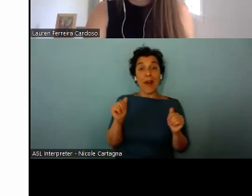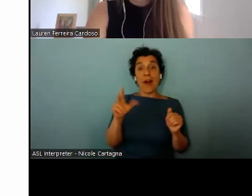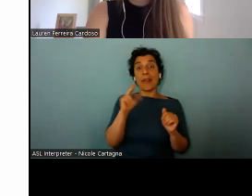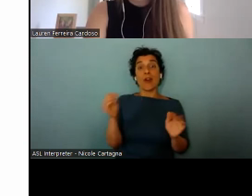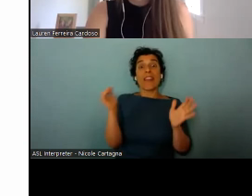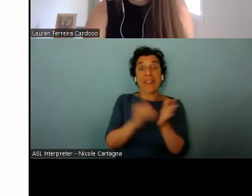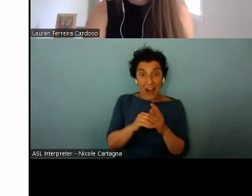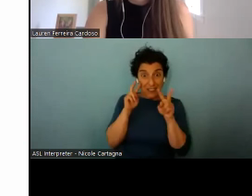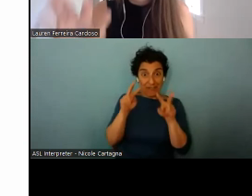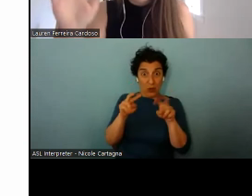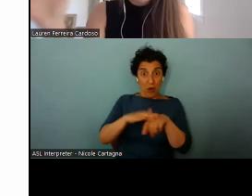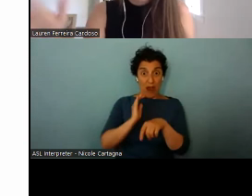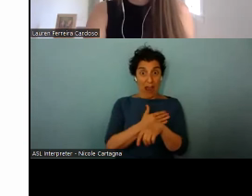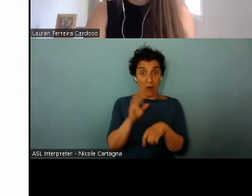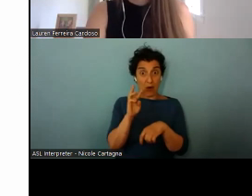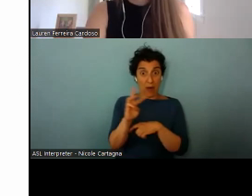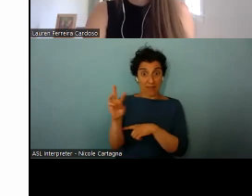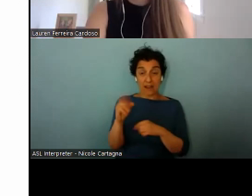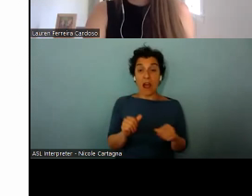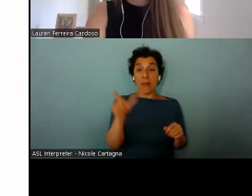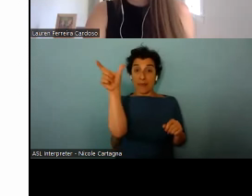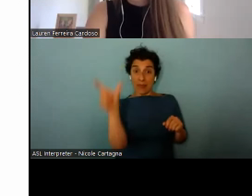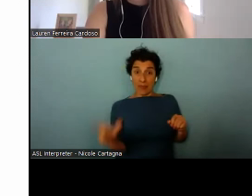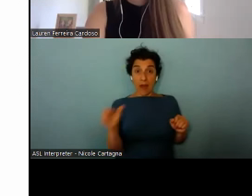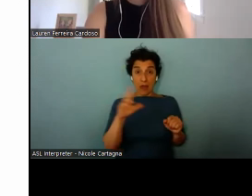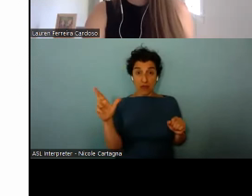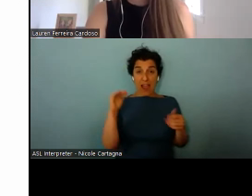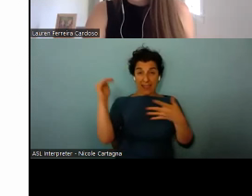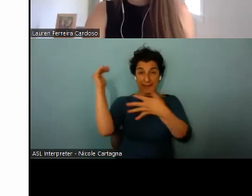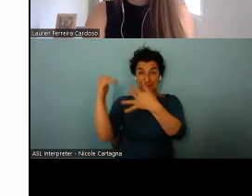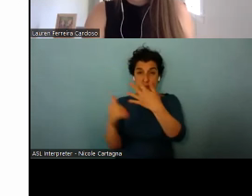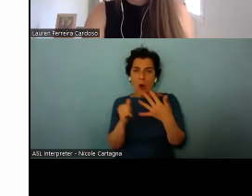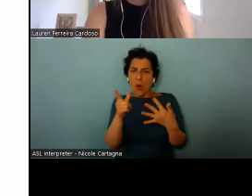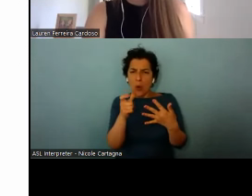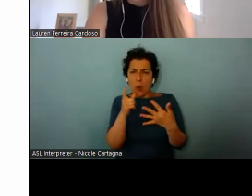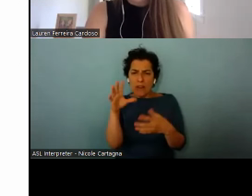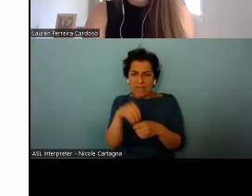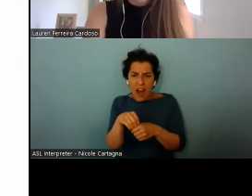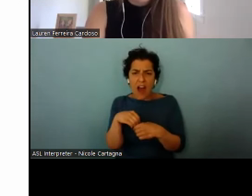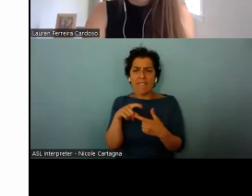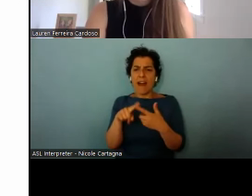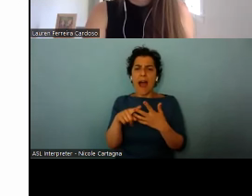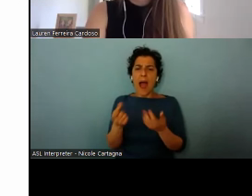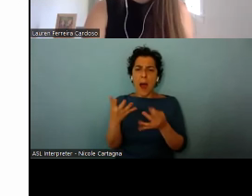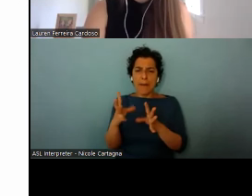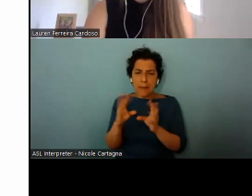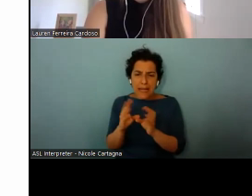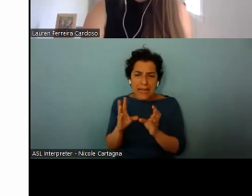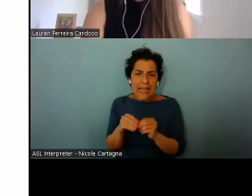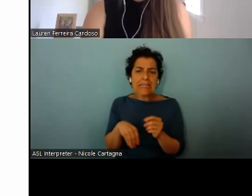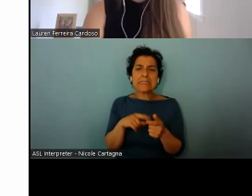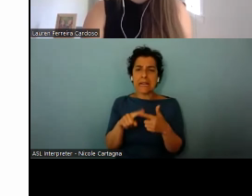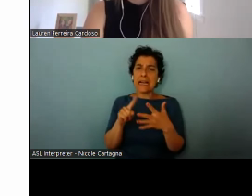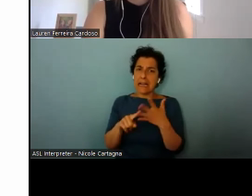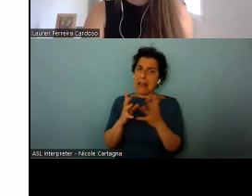views on our website. And on the right-hand side is kind of more of like who is involved, how many meetings we've had. It took a lot